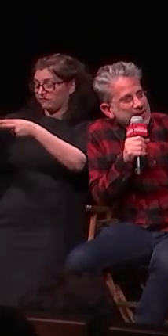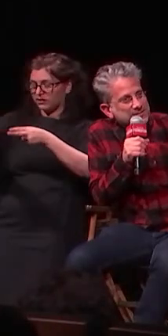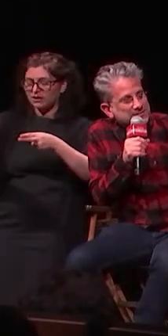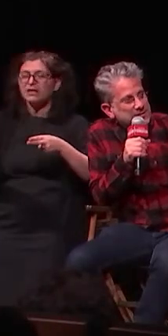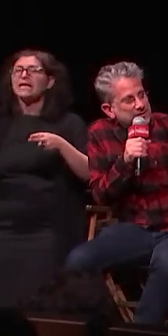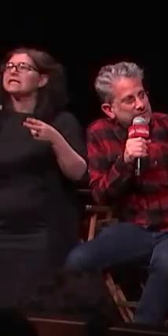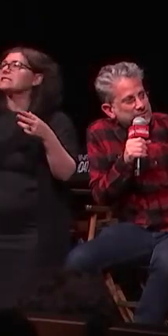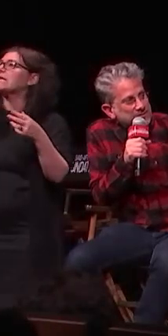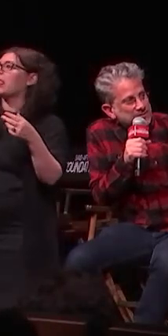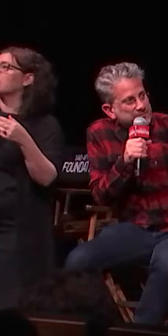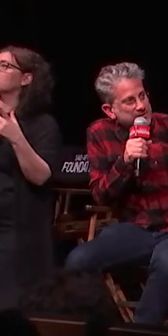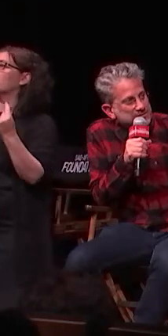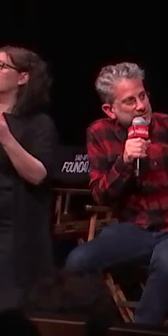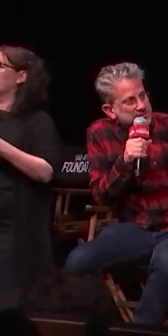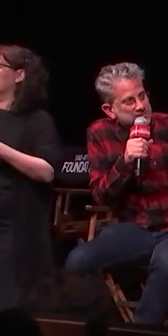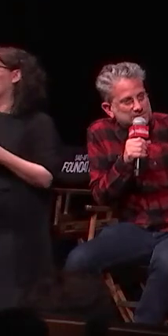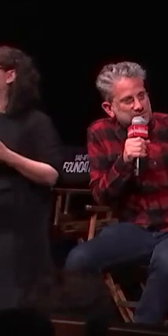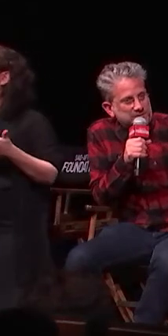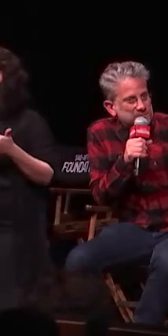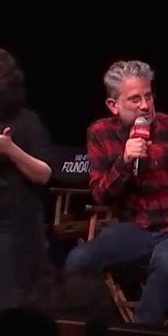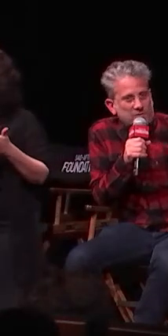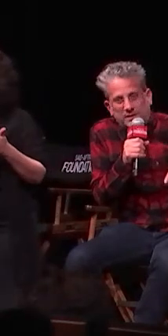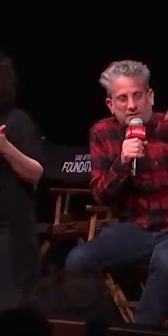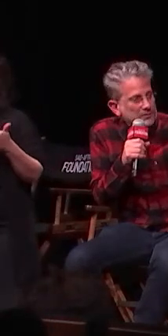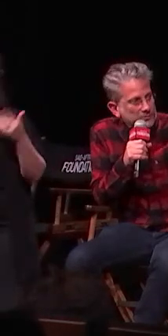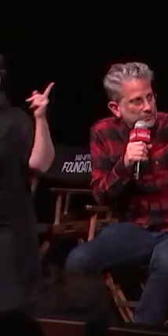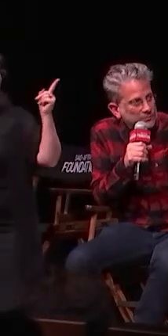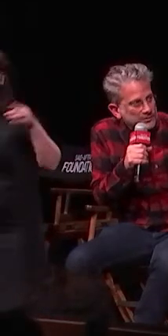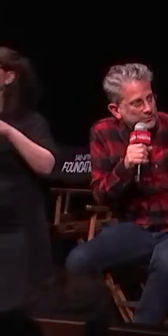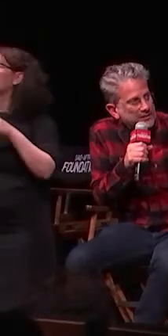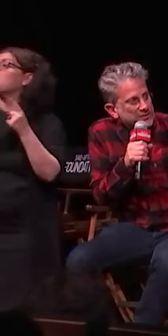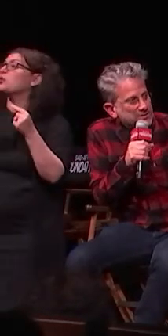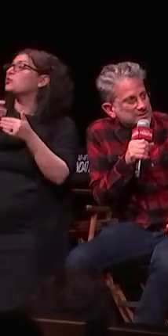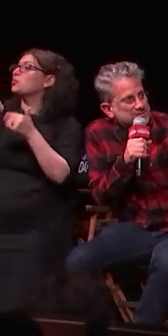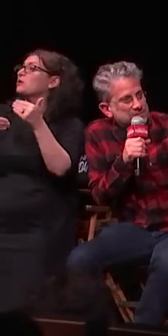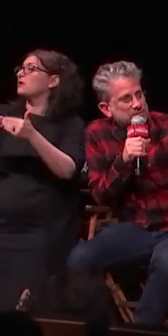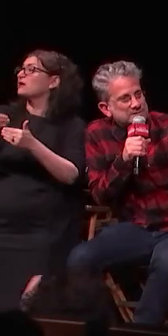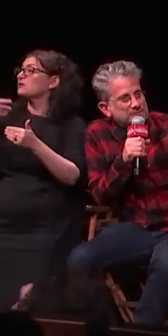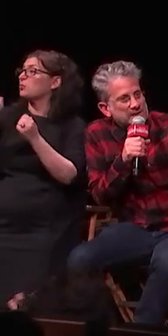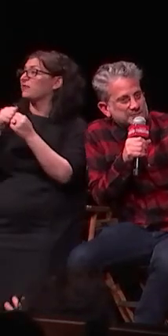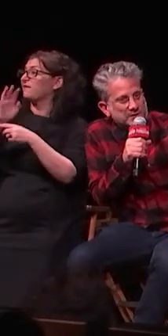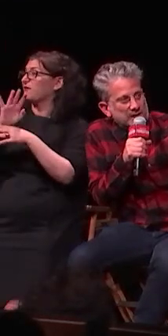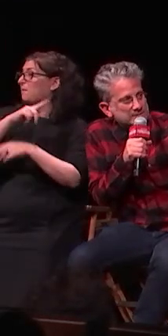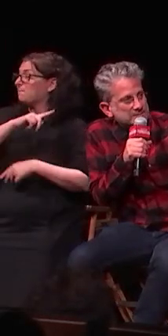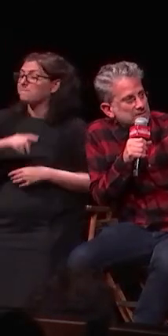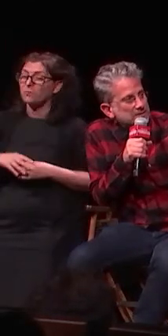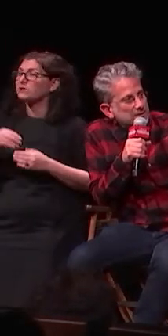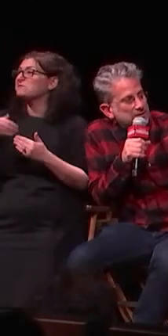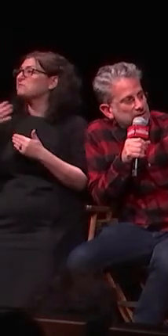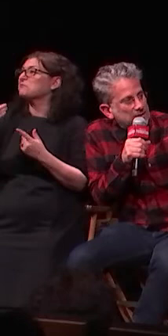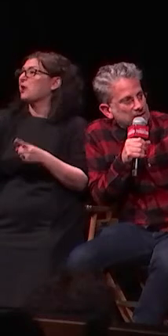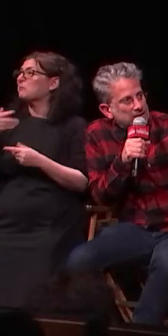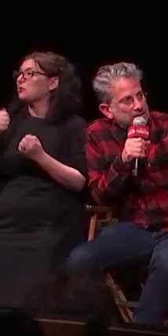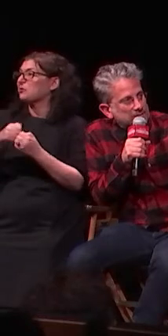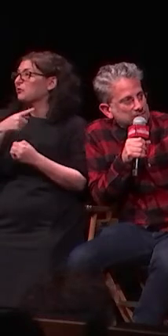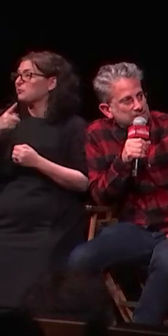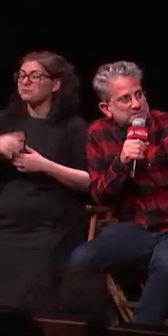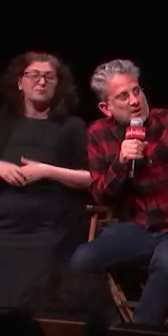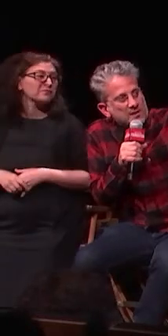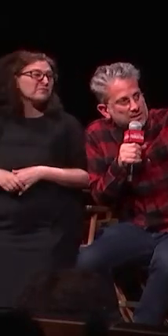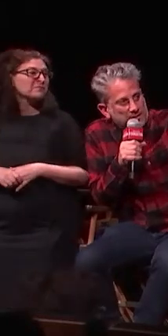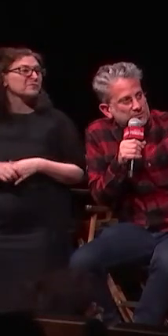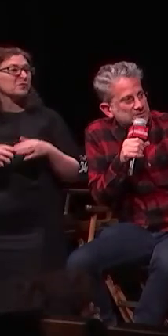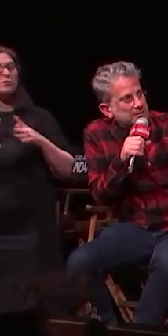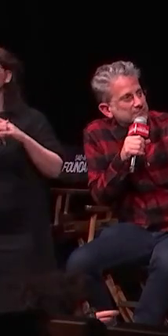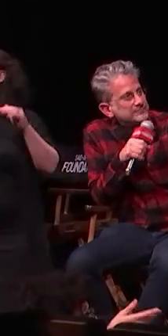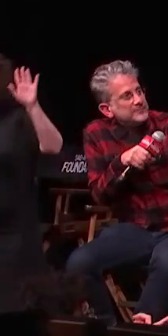doing next, and if there's any place that these films are going, or whatever you want to tell us that's up next for you guys. Let's